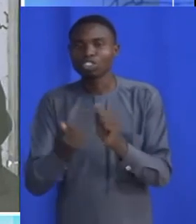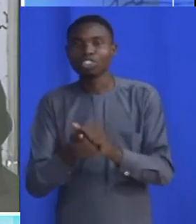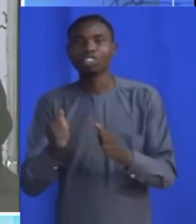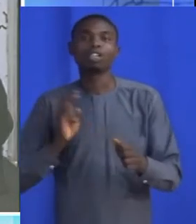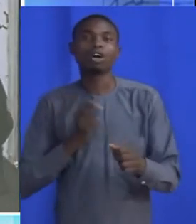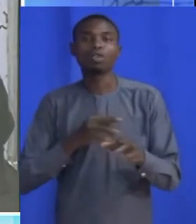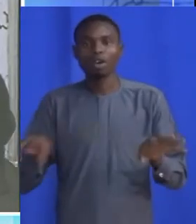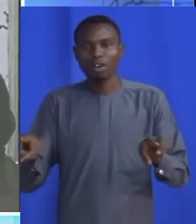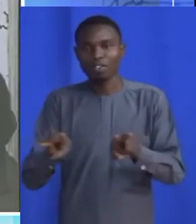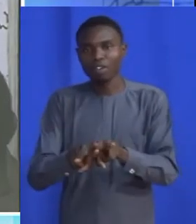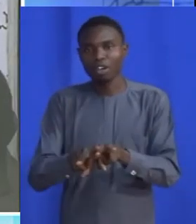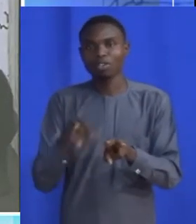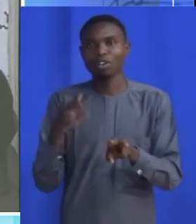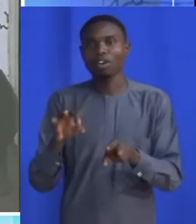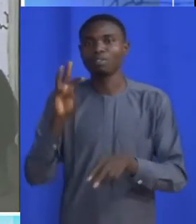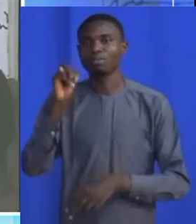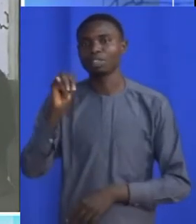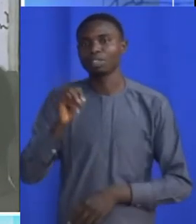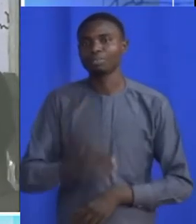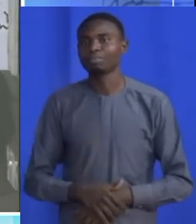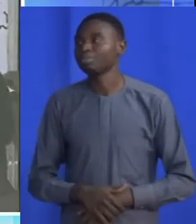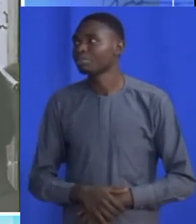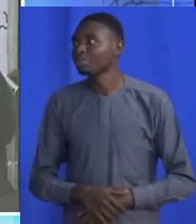Ambassador of other countries,